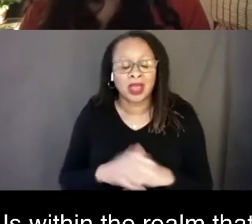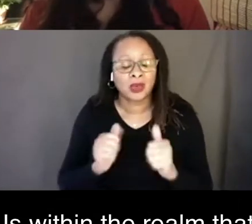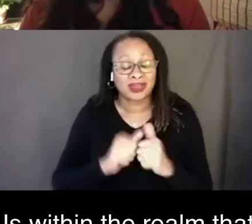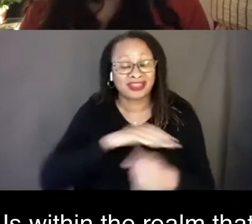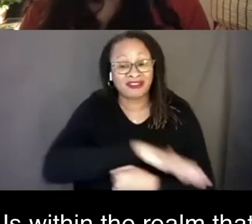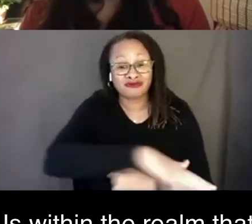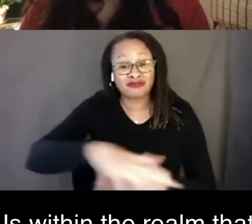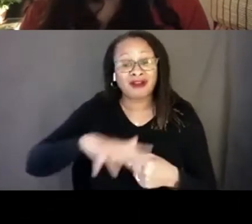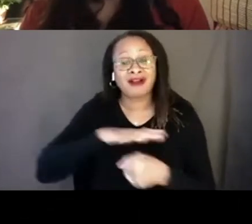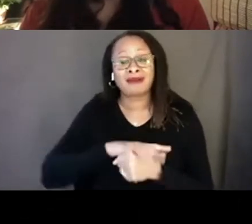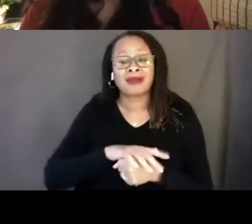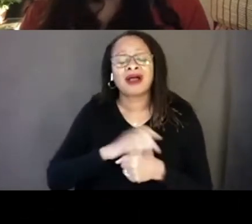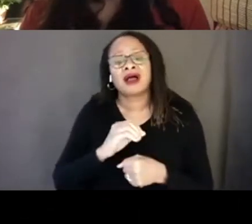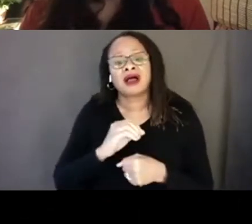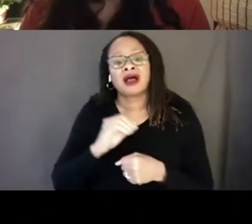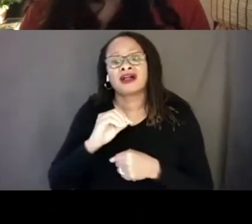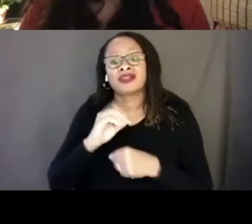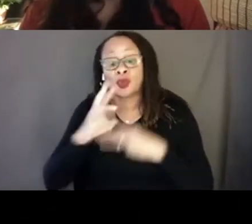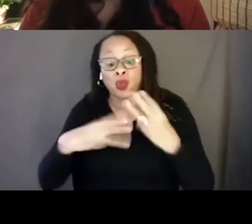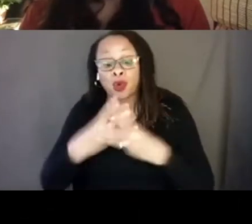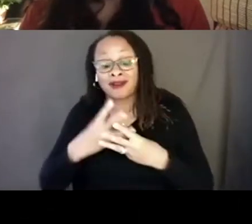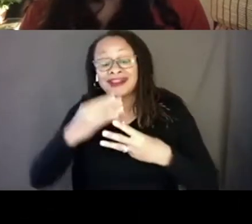can emphasize the world and the character.